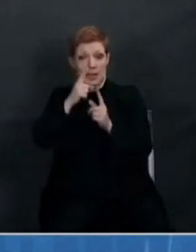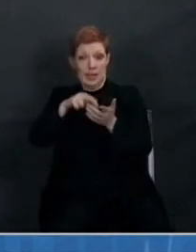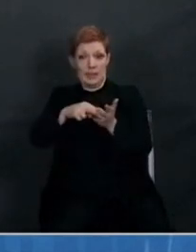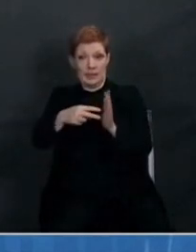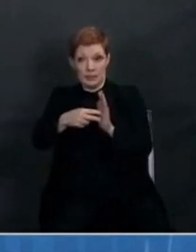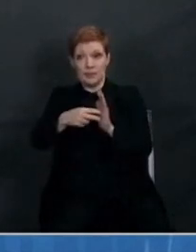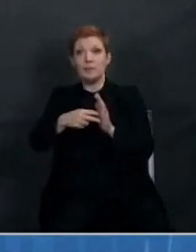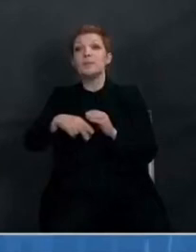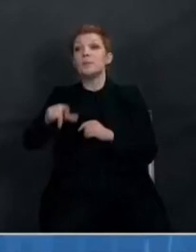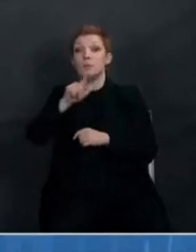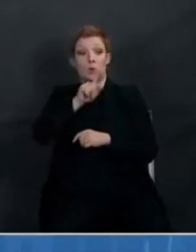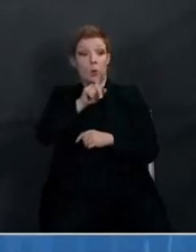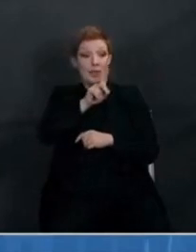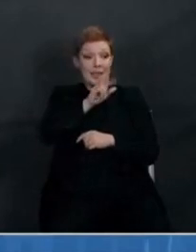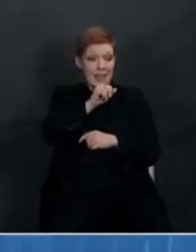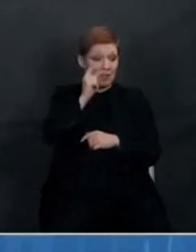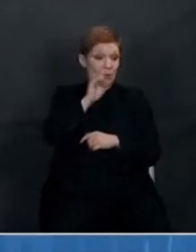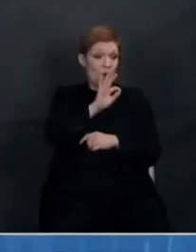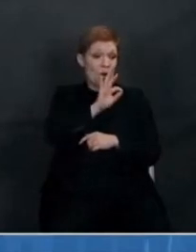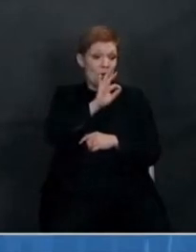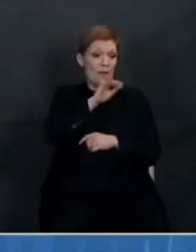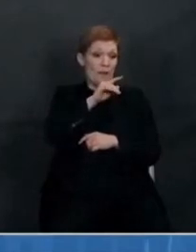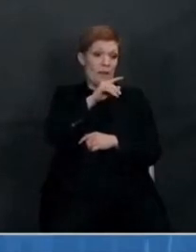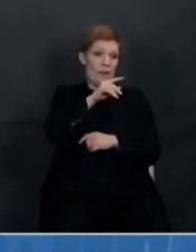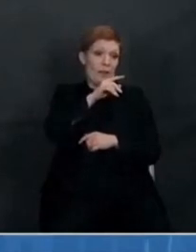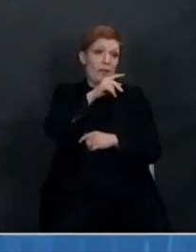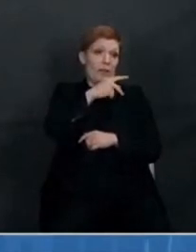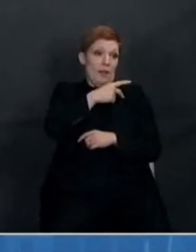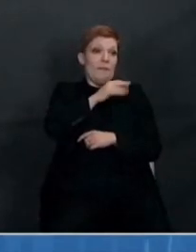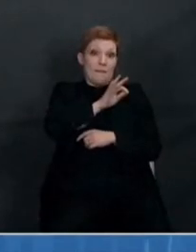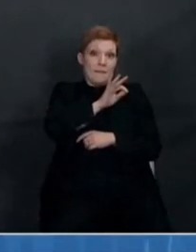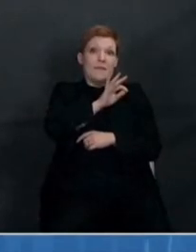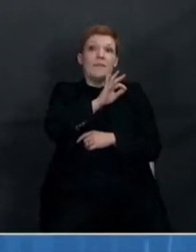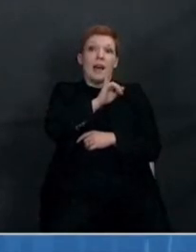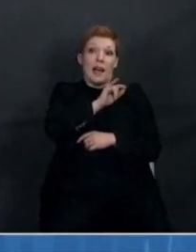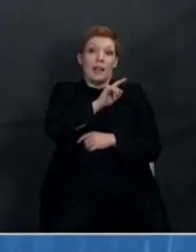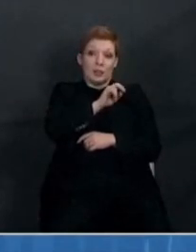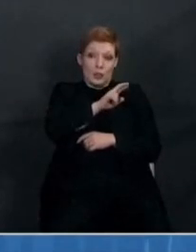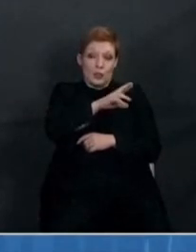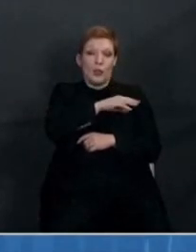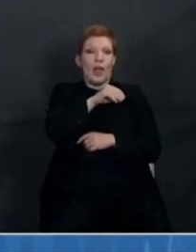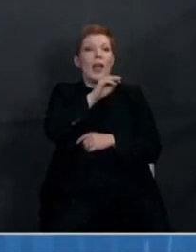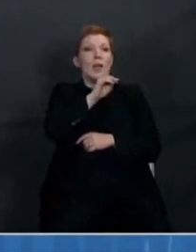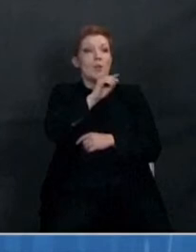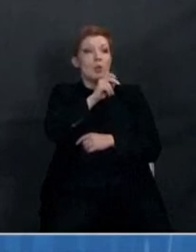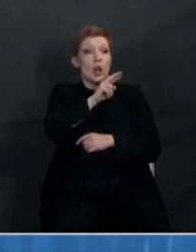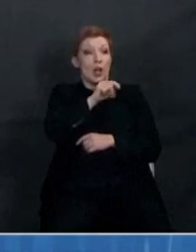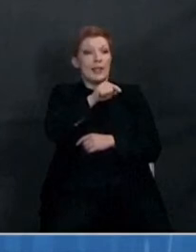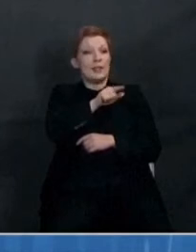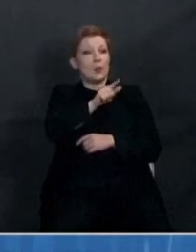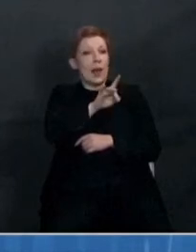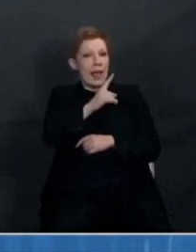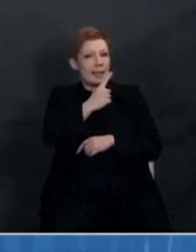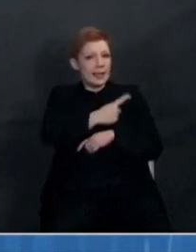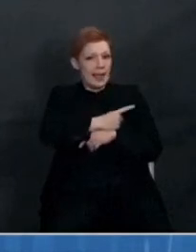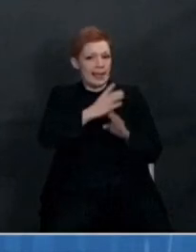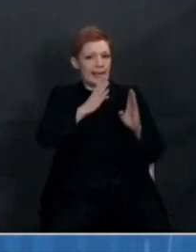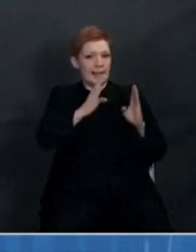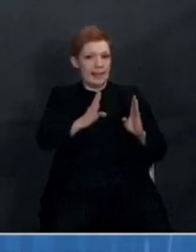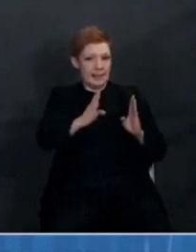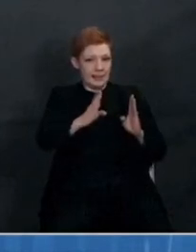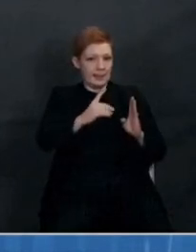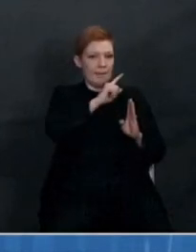done in the Pfizer trial, and 28 days is what was done in the Moderna trial. There are obviously concerns if we don't go